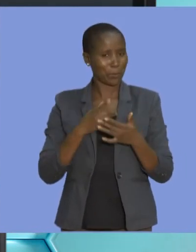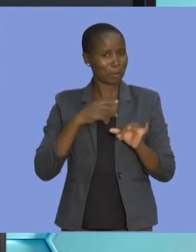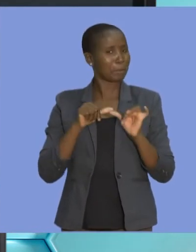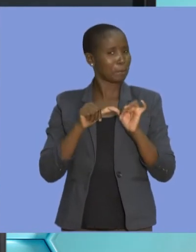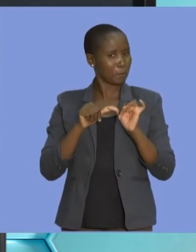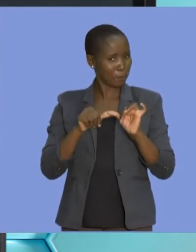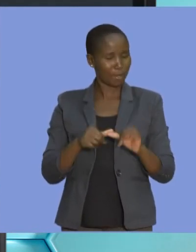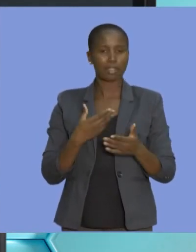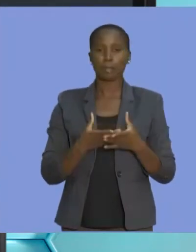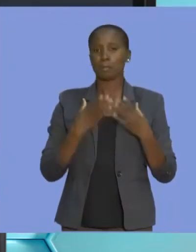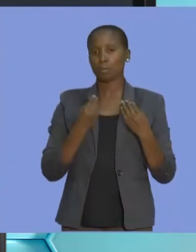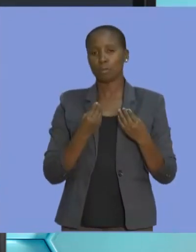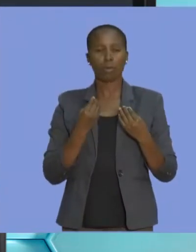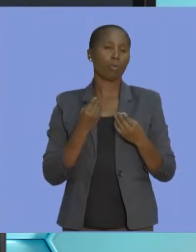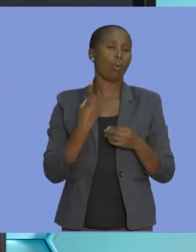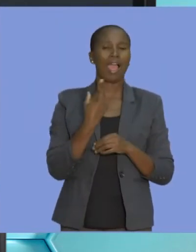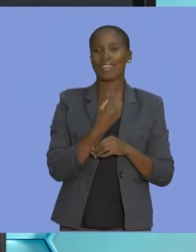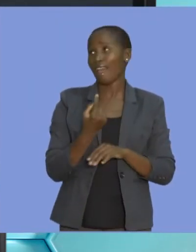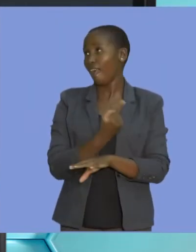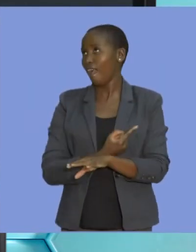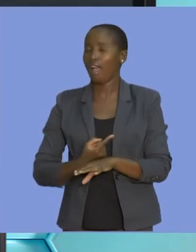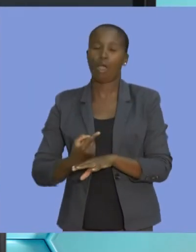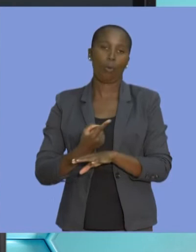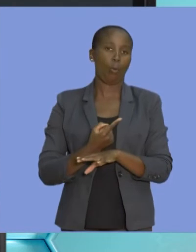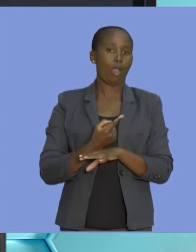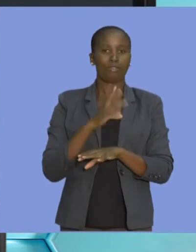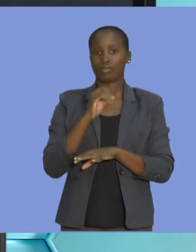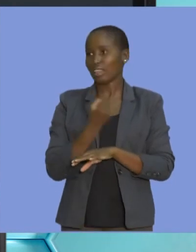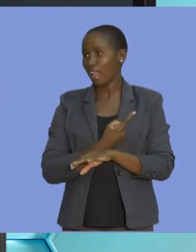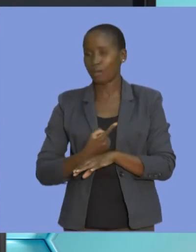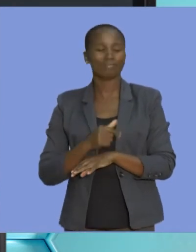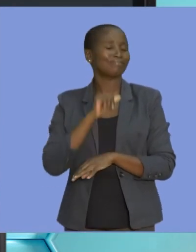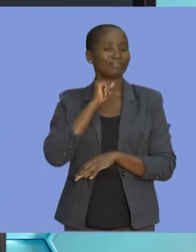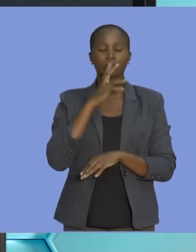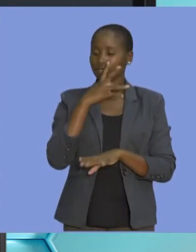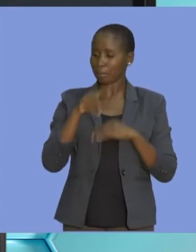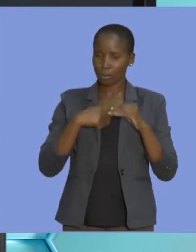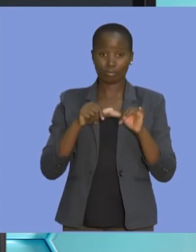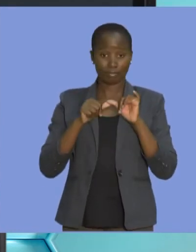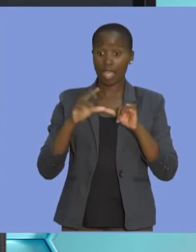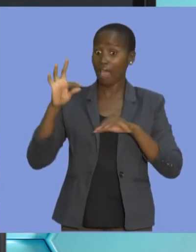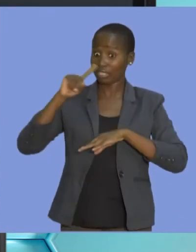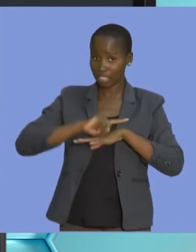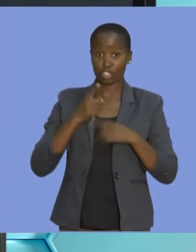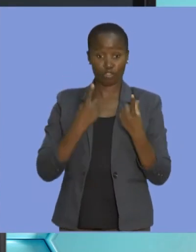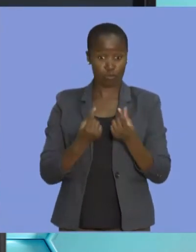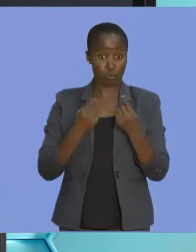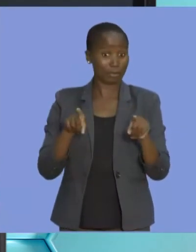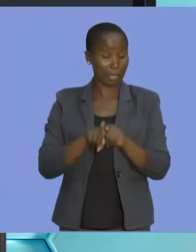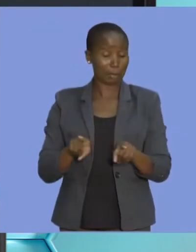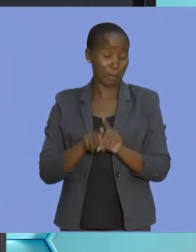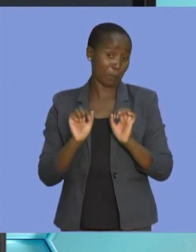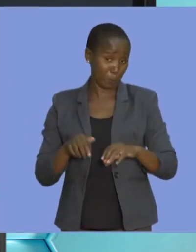putting 100 hours or 5 hours on Saturday. It's about that consistency that will get you through. Okay, and I